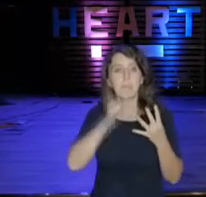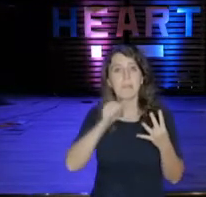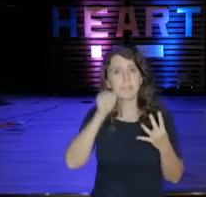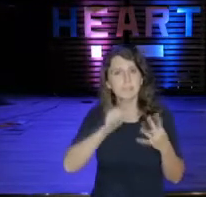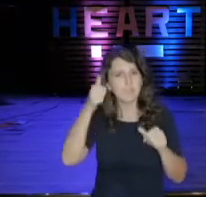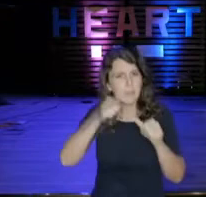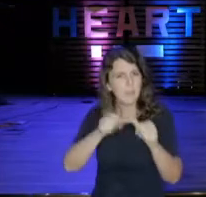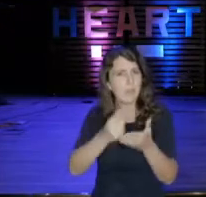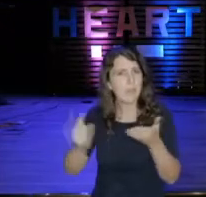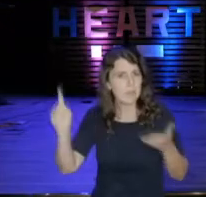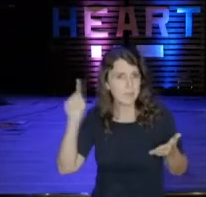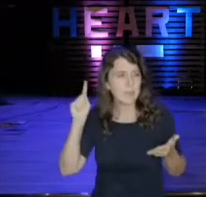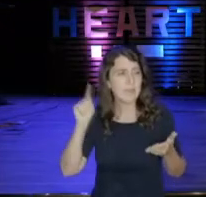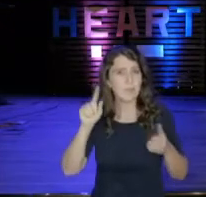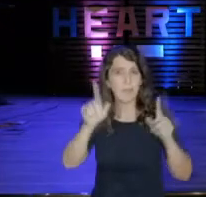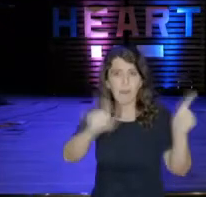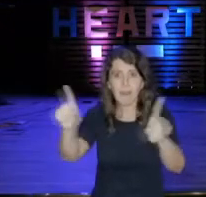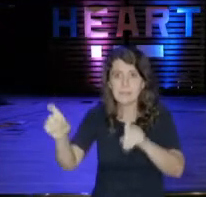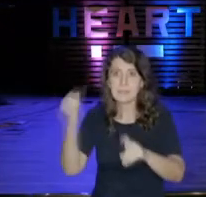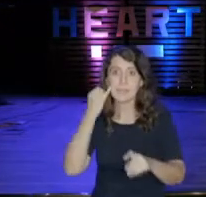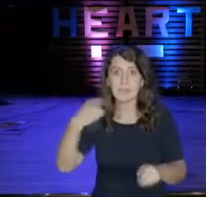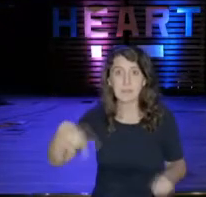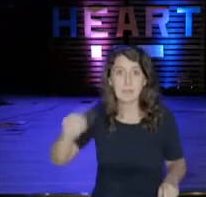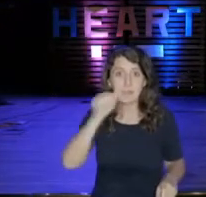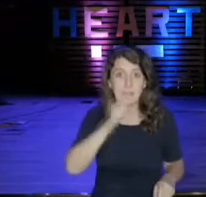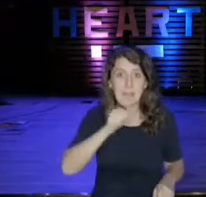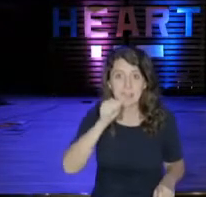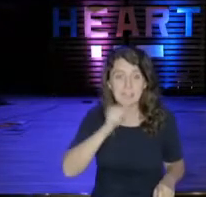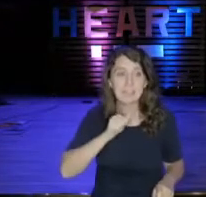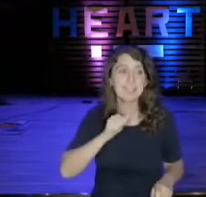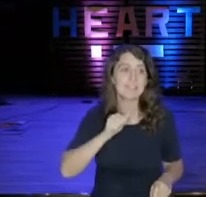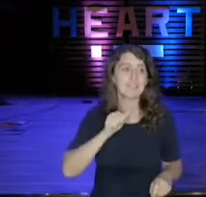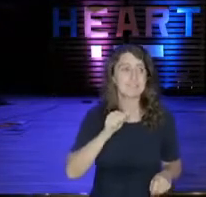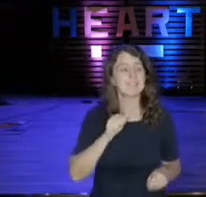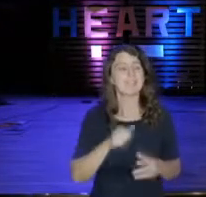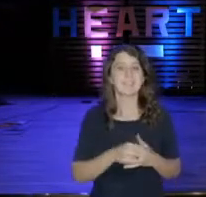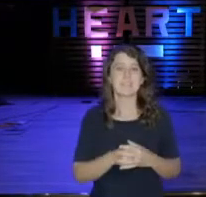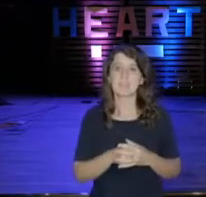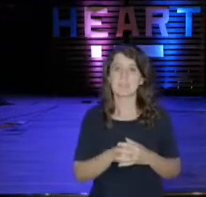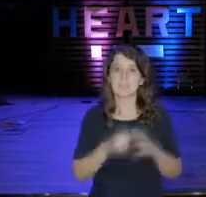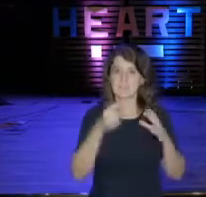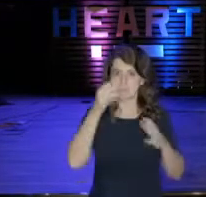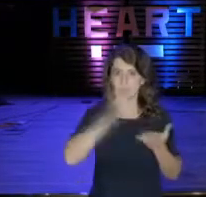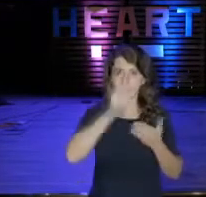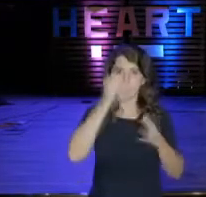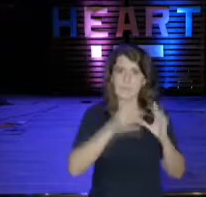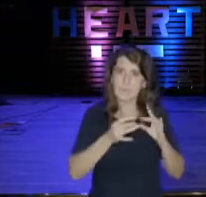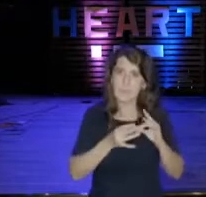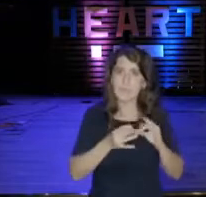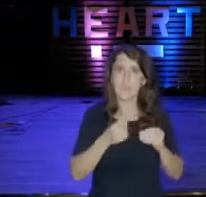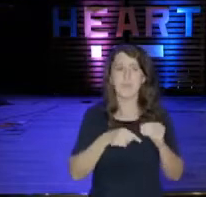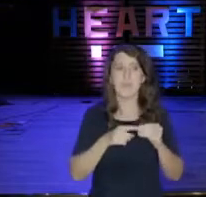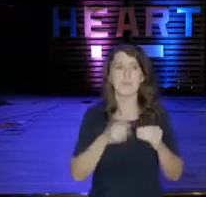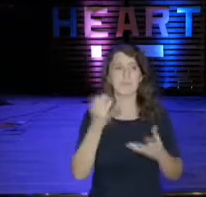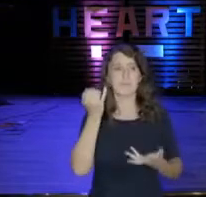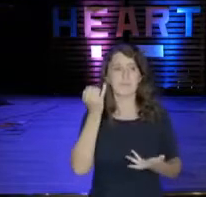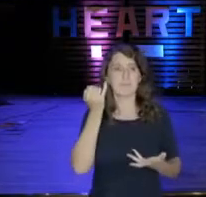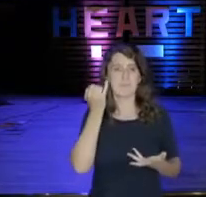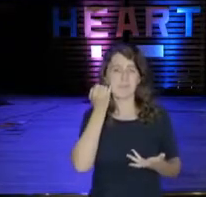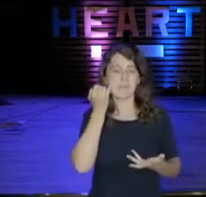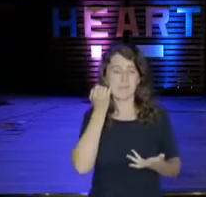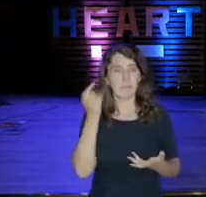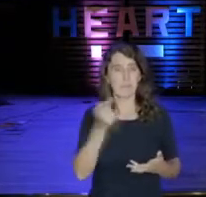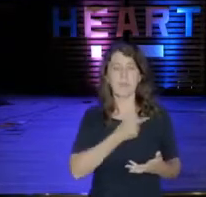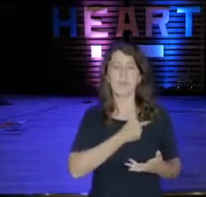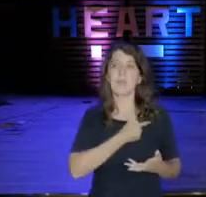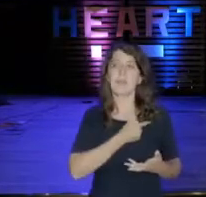Remember last week we asked, how patient are you? And this passage about those who live only to please the sinful nature. A lot of times when we